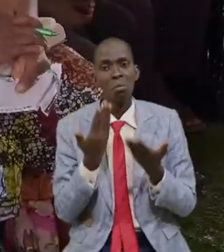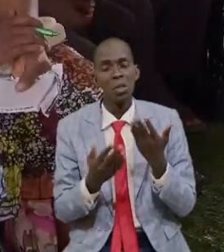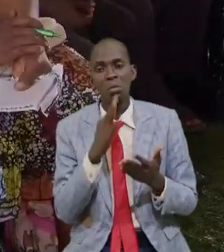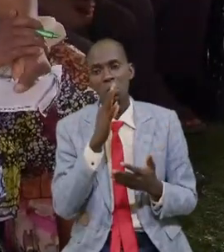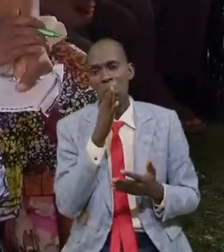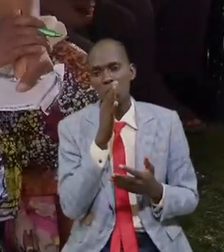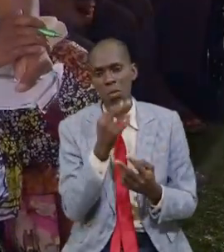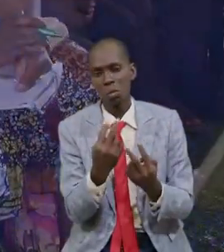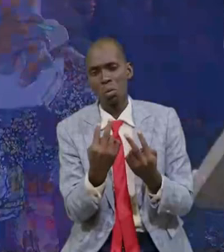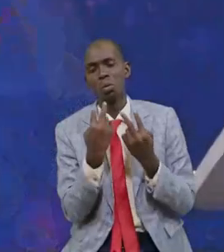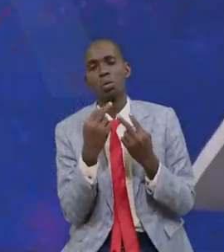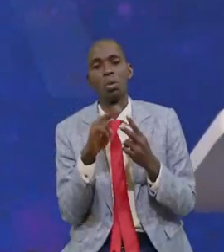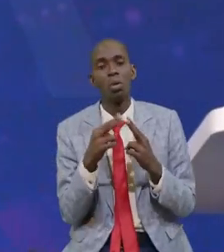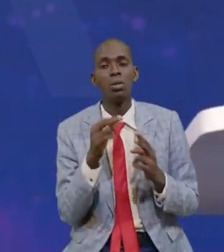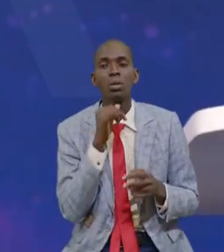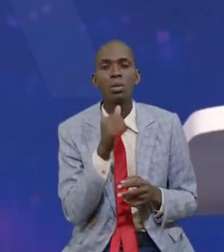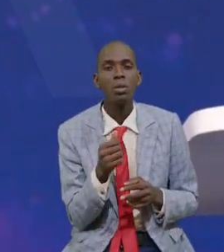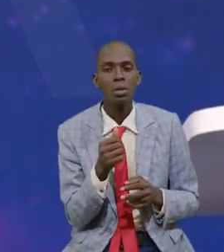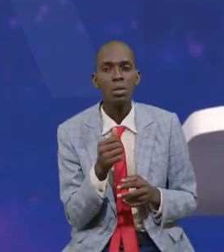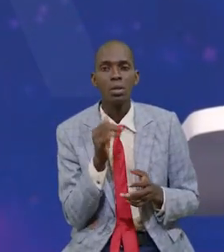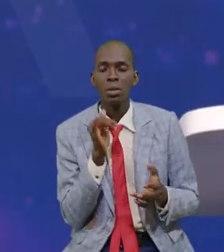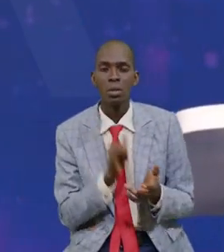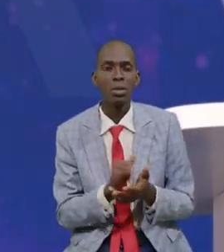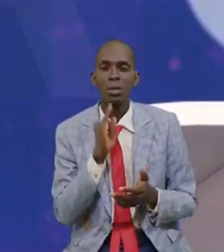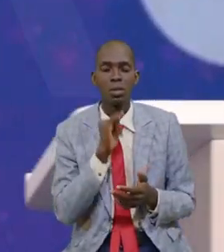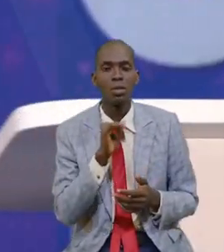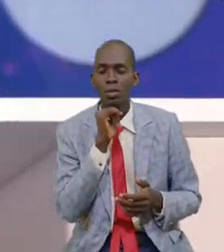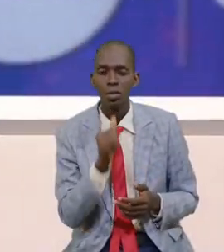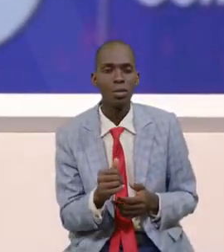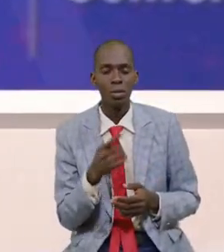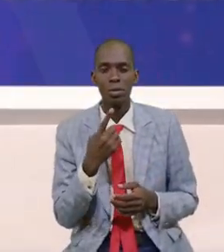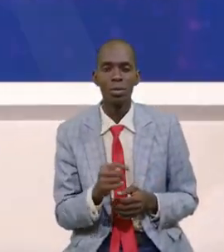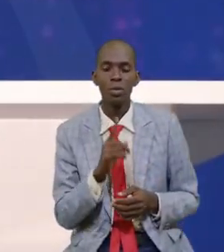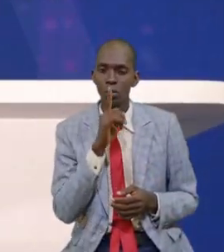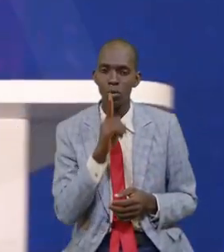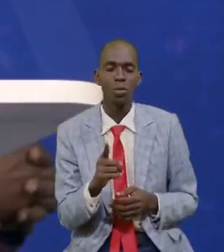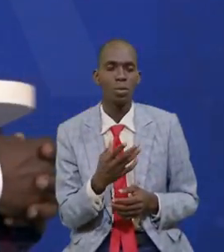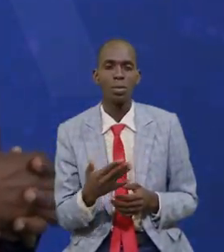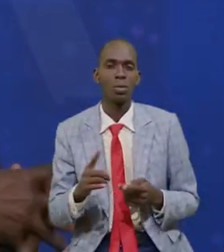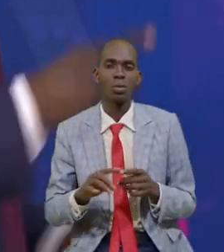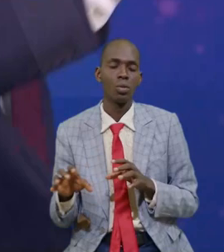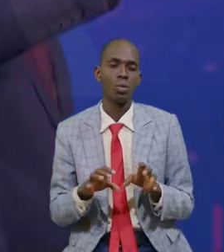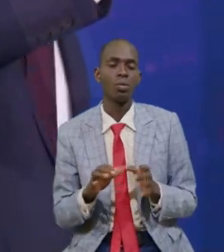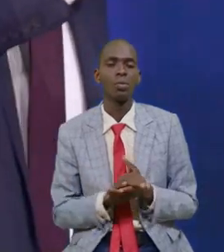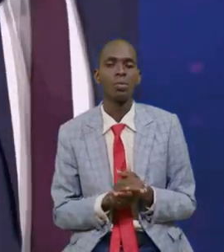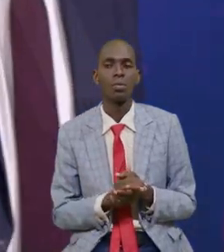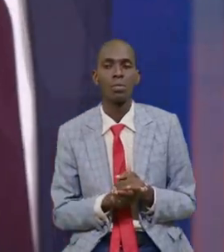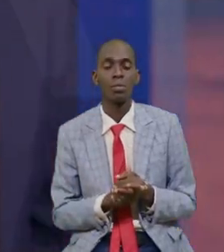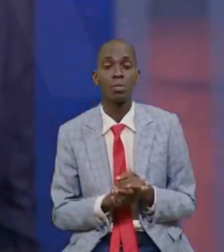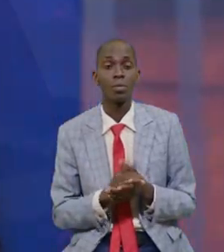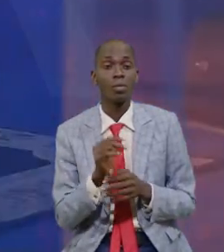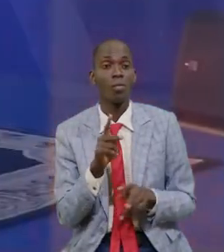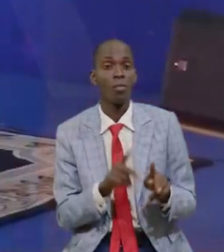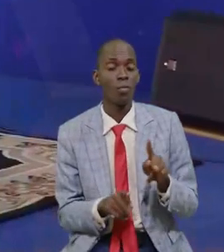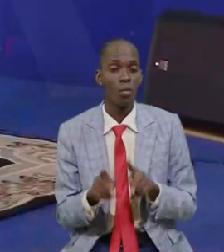or not, that's not diligence. I said that to say this. The people,